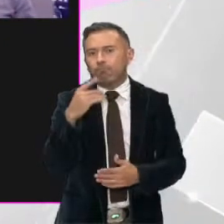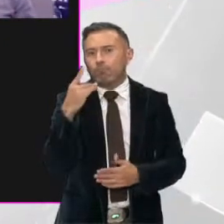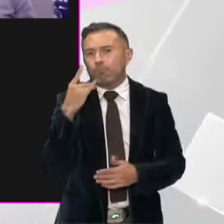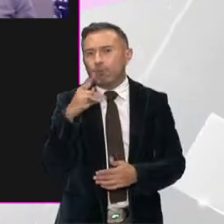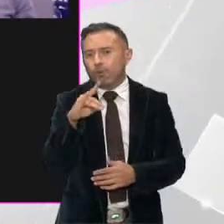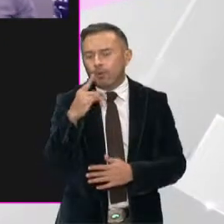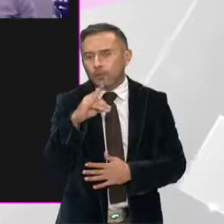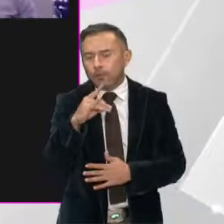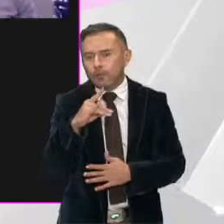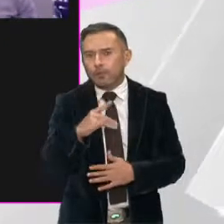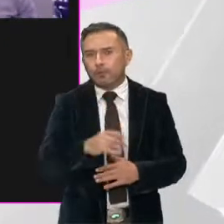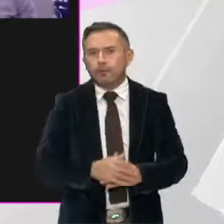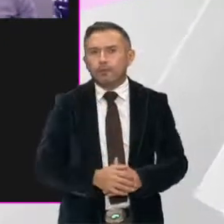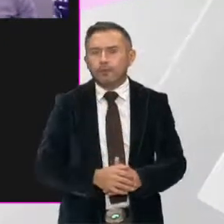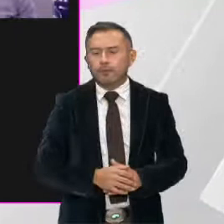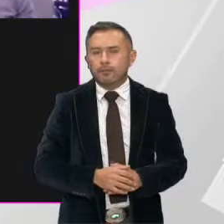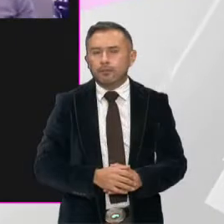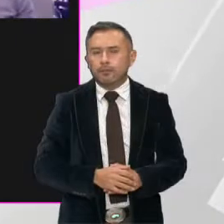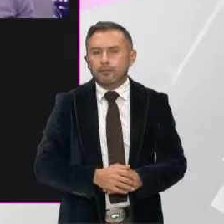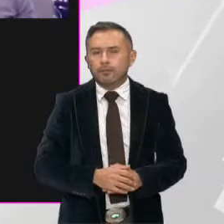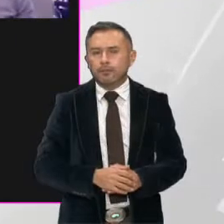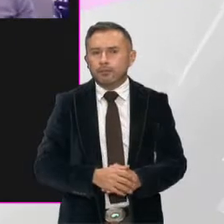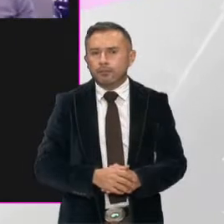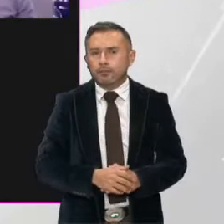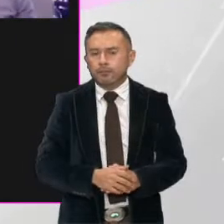provide Bolivia